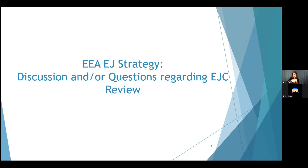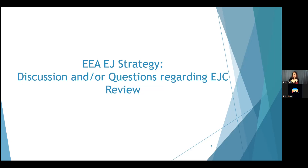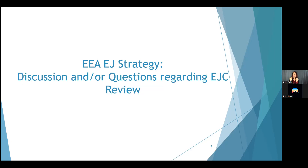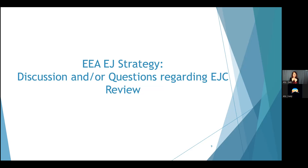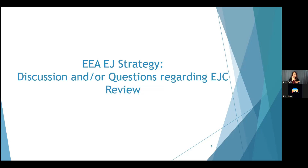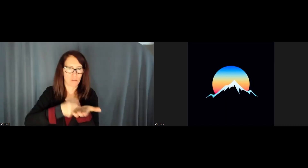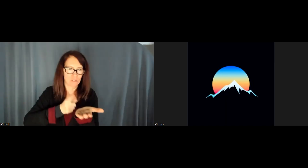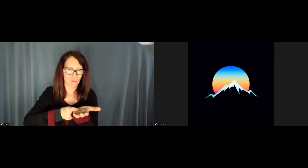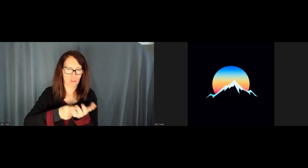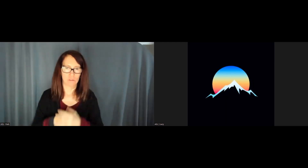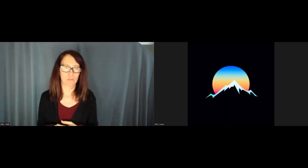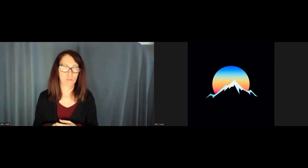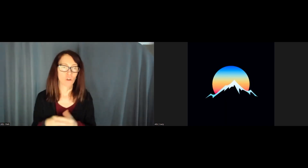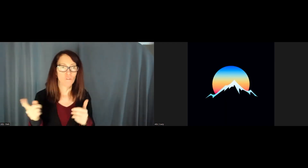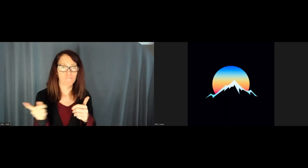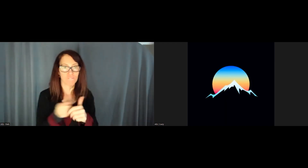the content